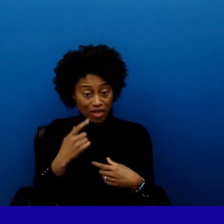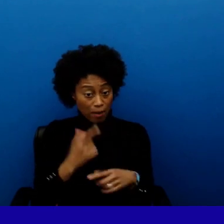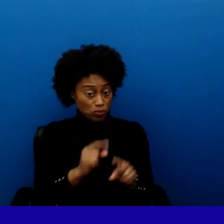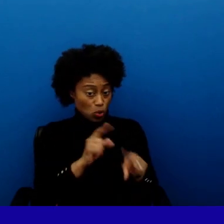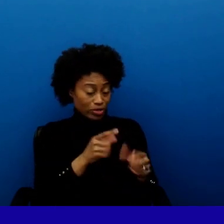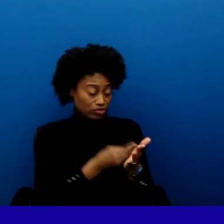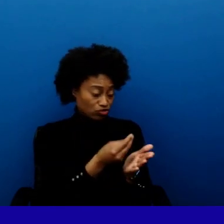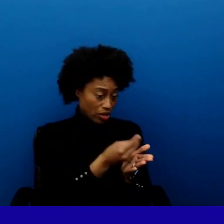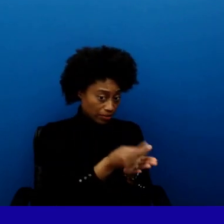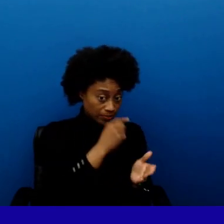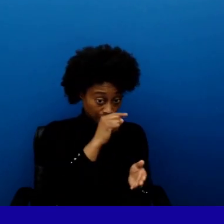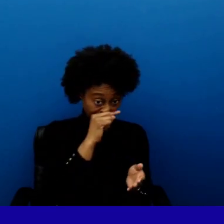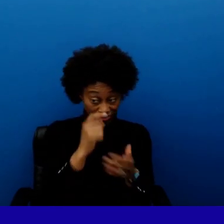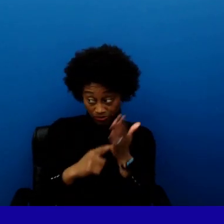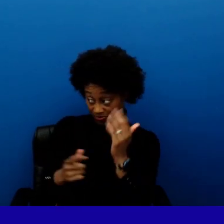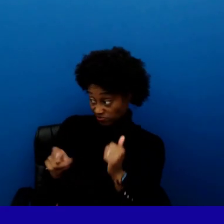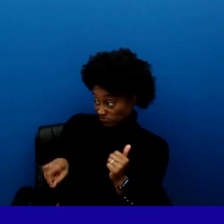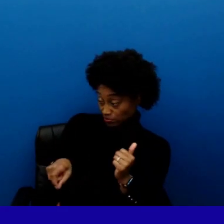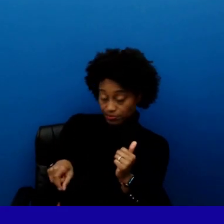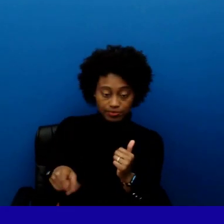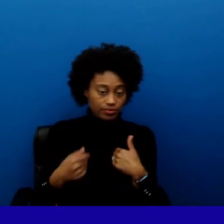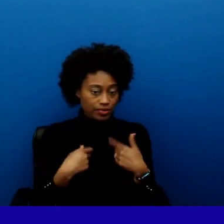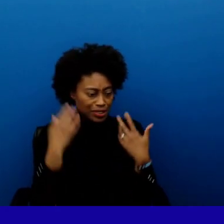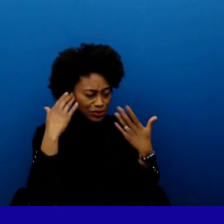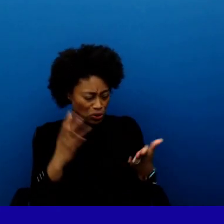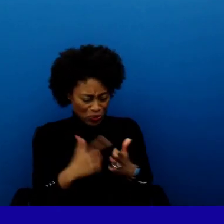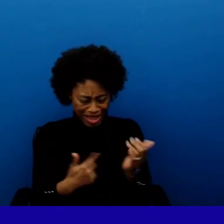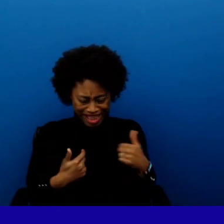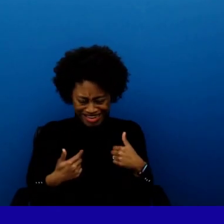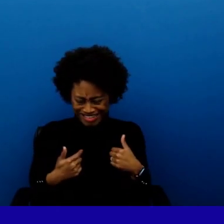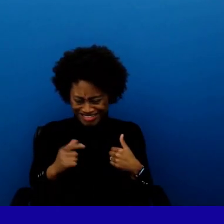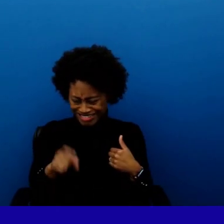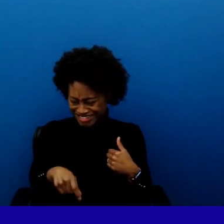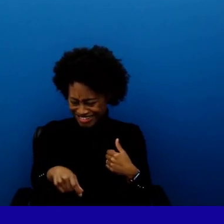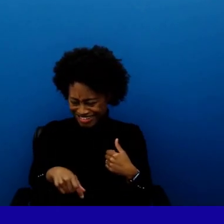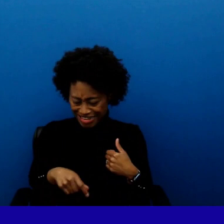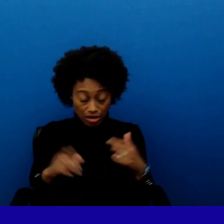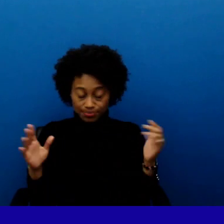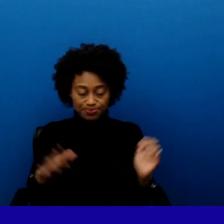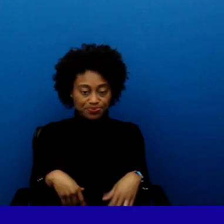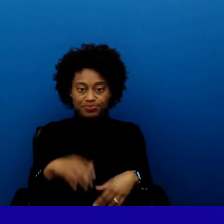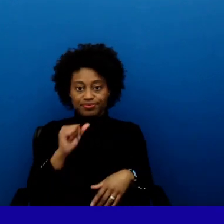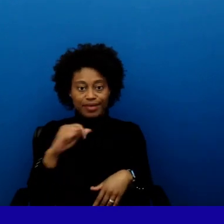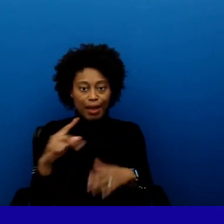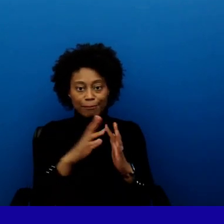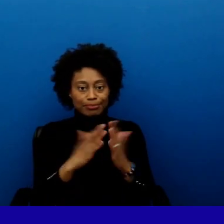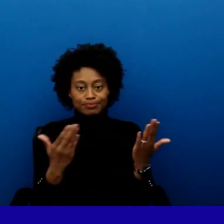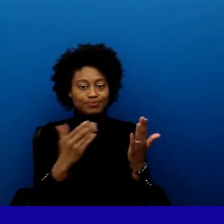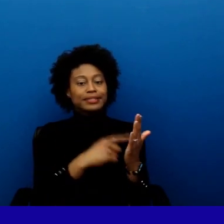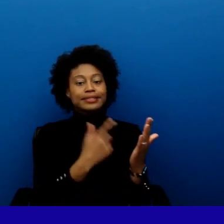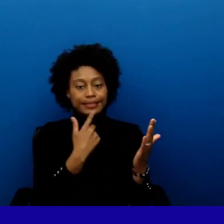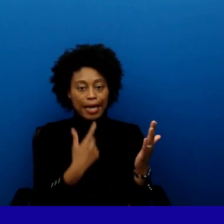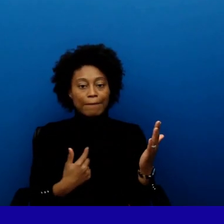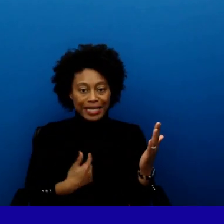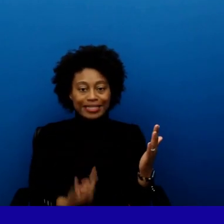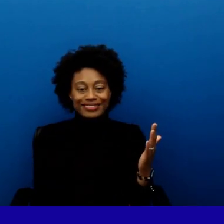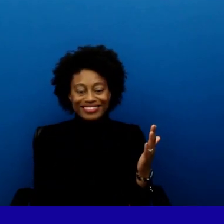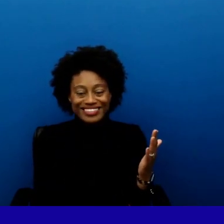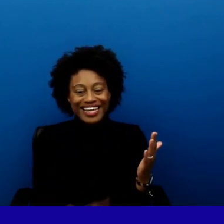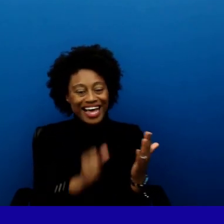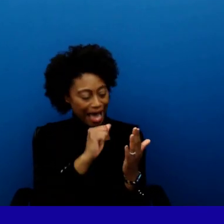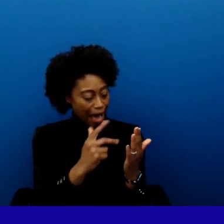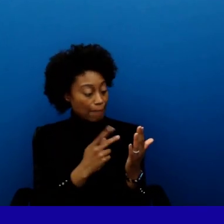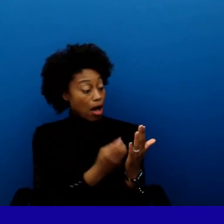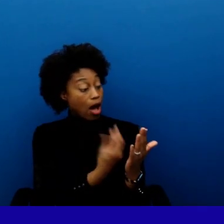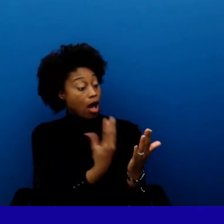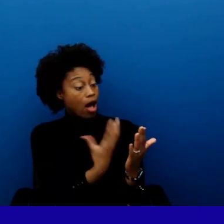one of those things is like, I'm doing shopping. What do you need? There's always that I don't know what I need, right? But with this app, like you always know